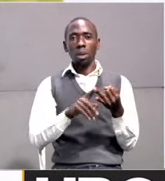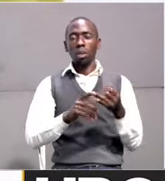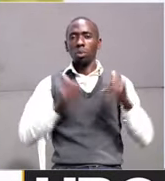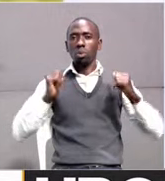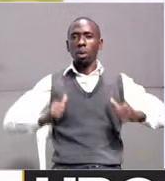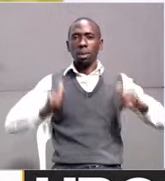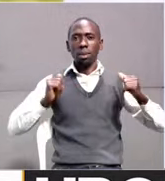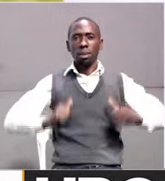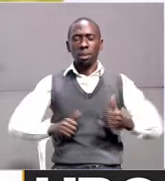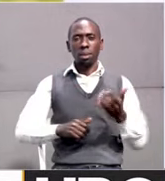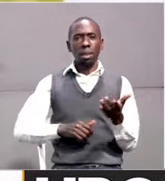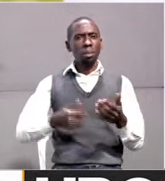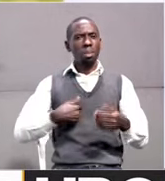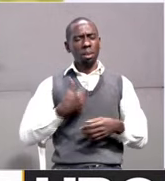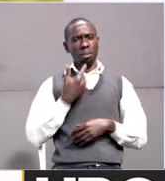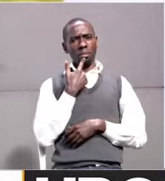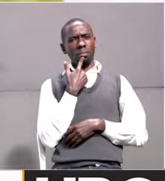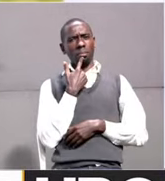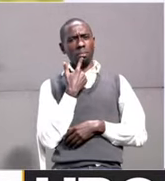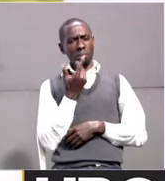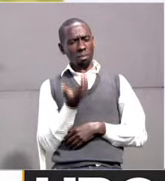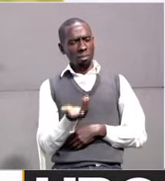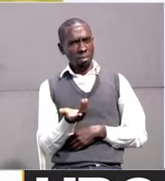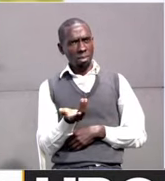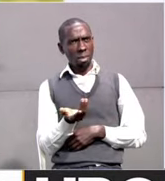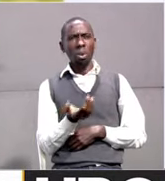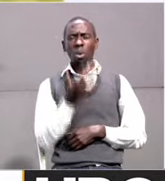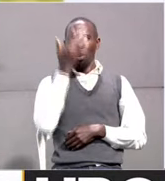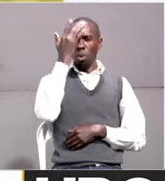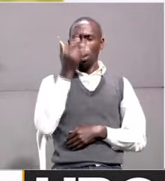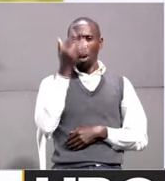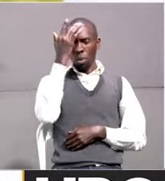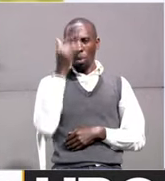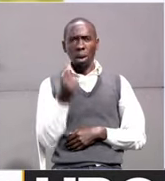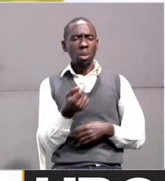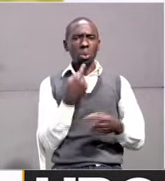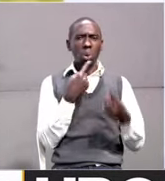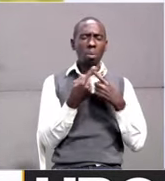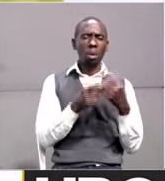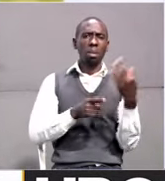So then I asked them, but why do you only talk of three C's?